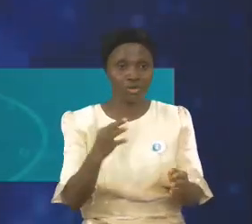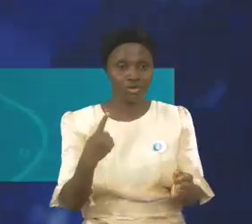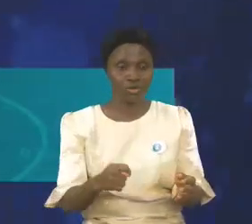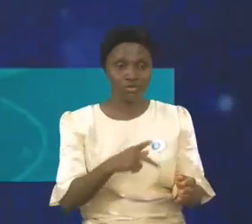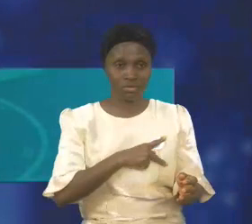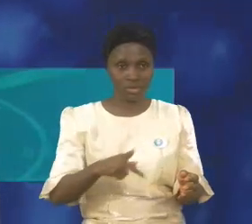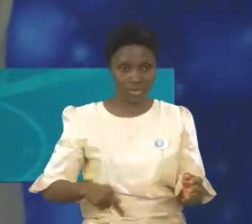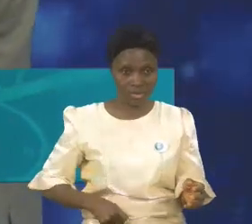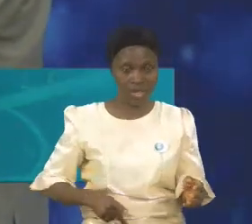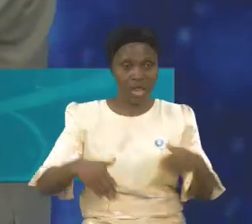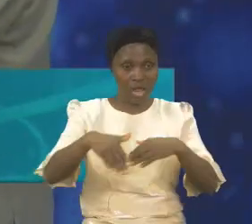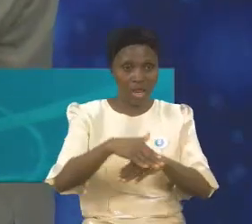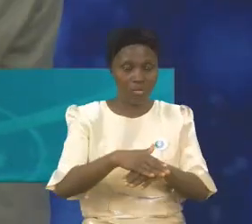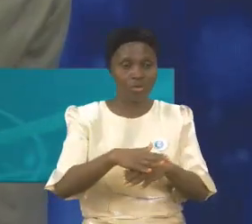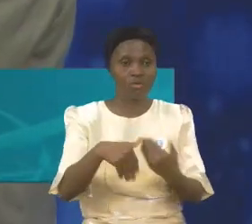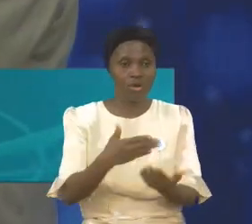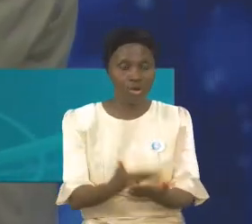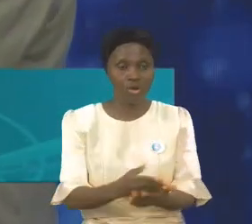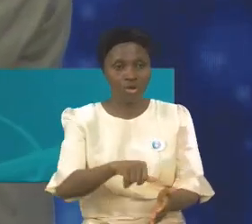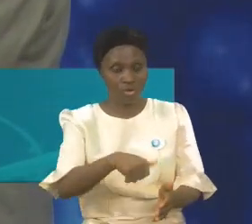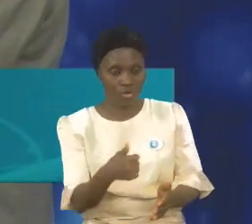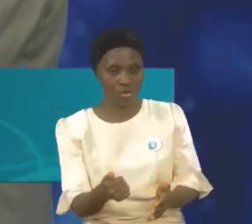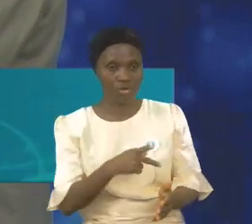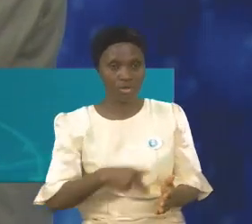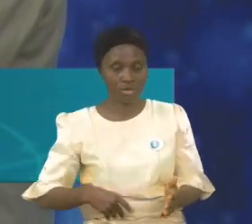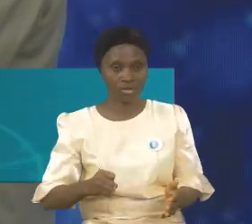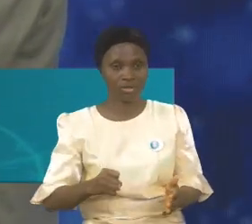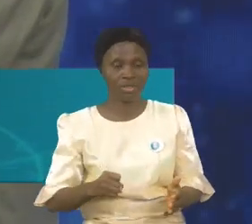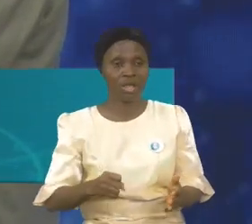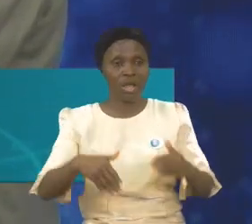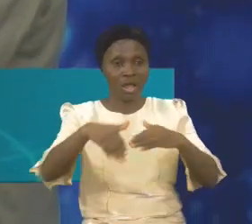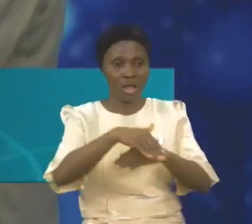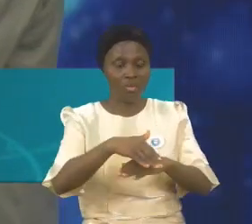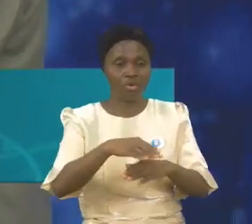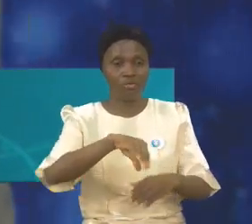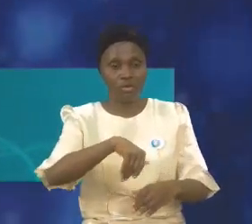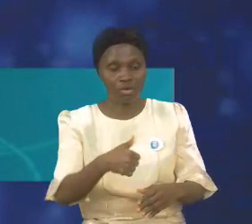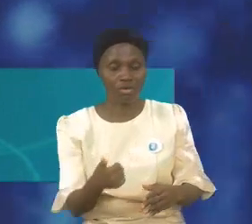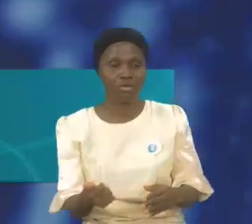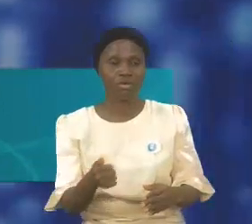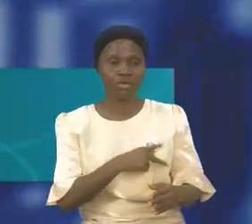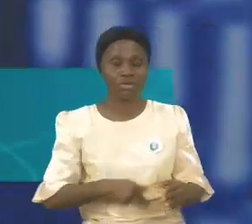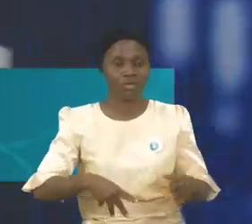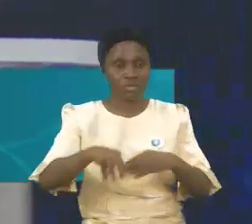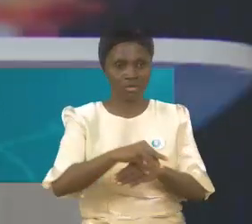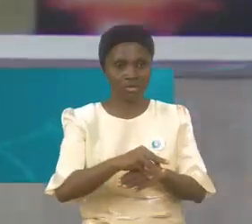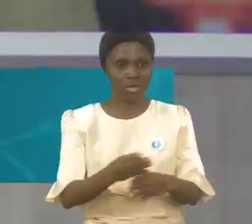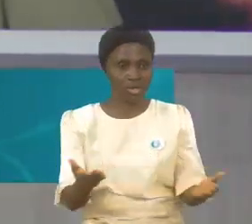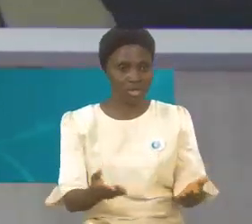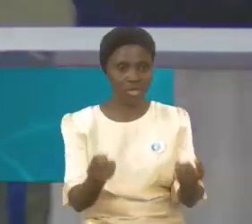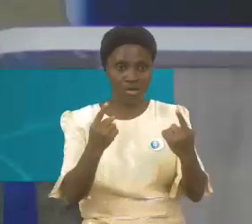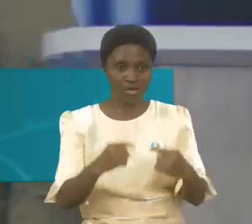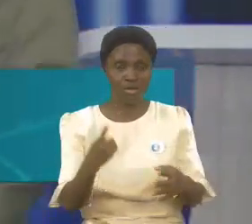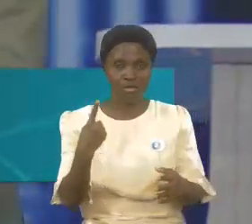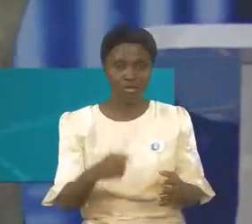above all the other emperors. Here comes the Ancient of Days. Here comes the creator of